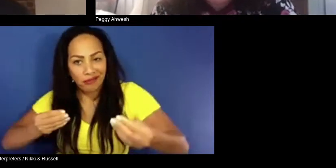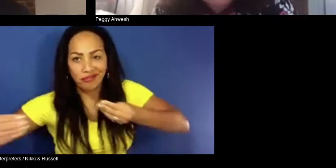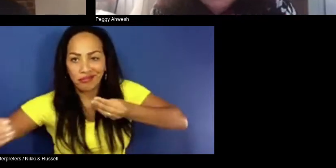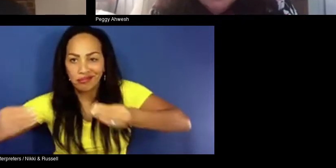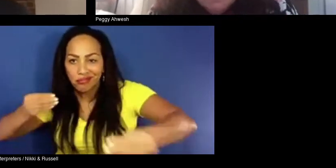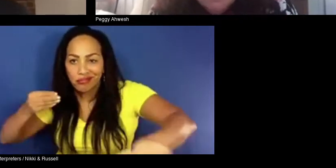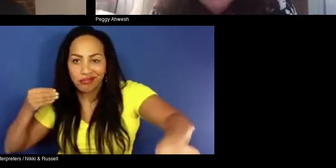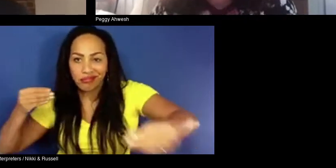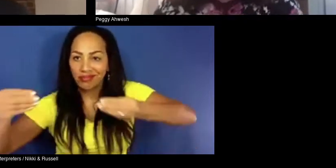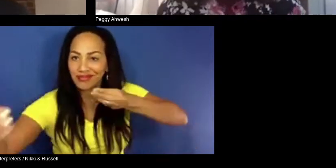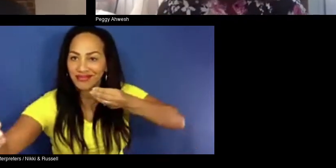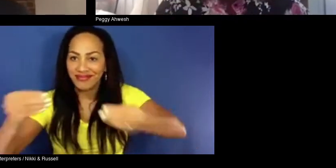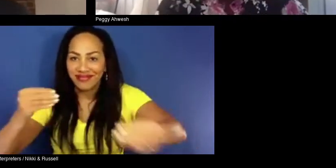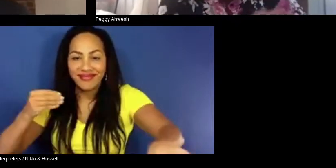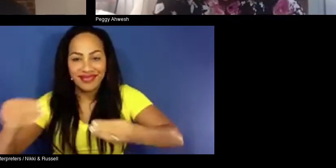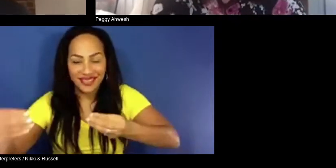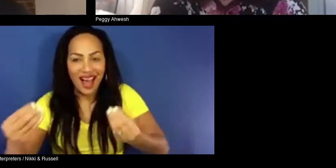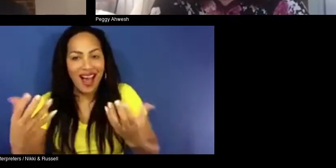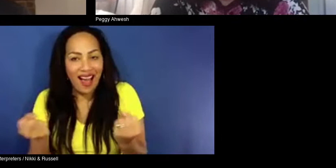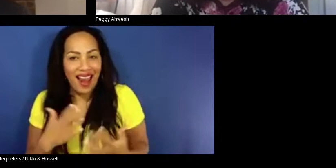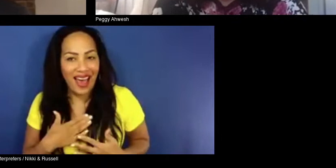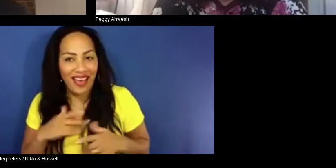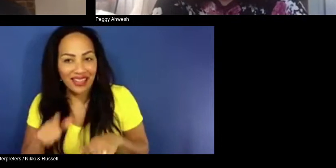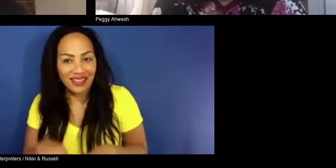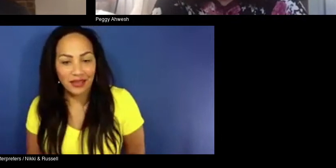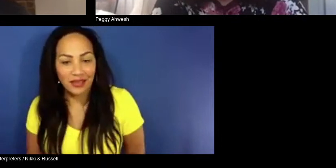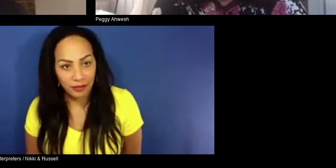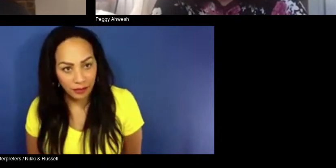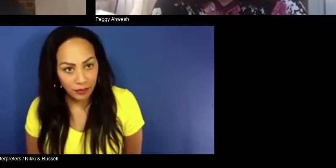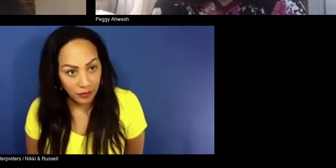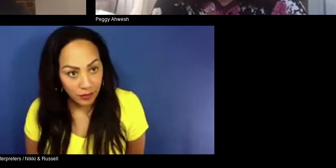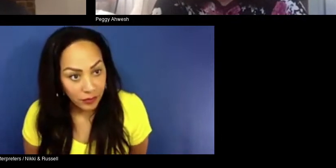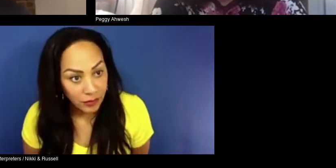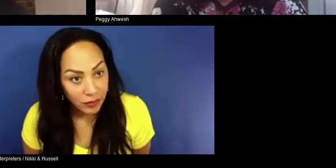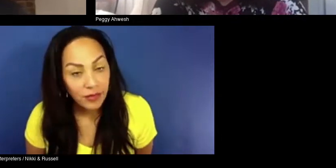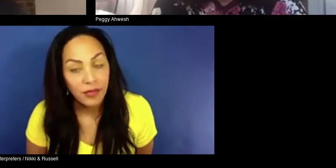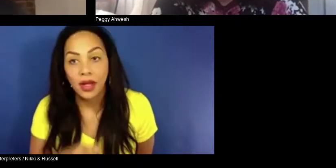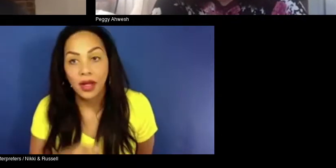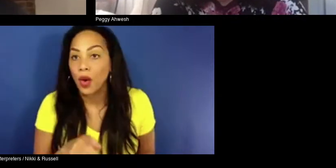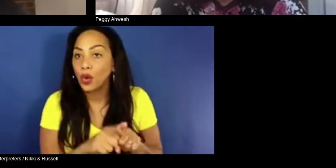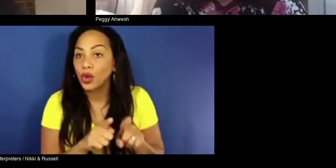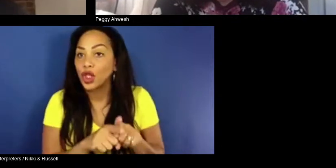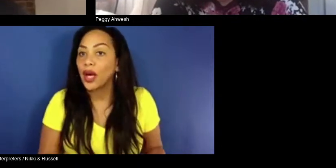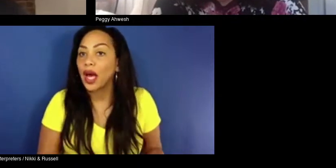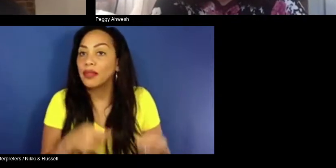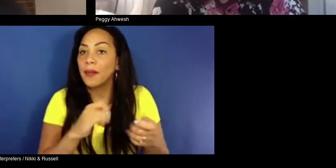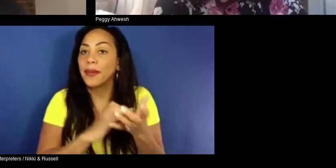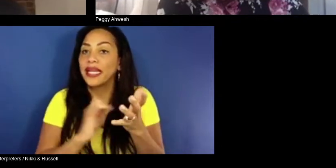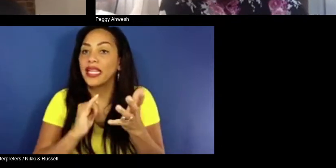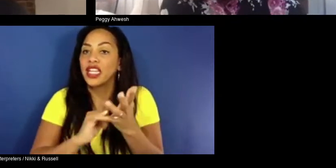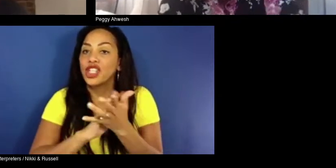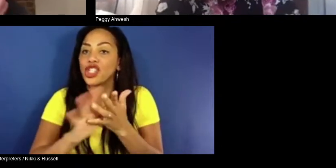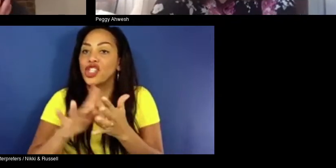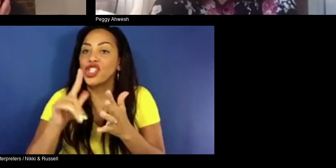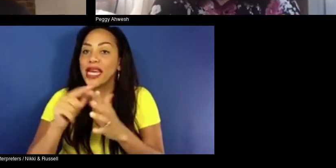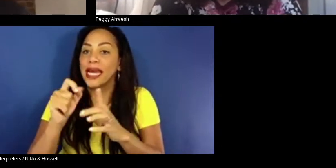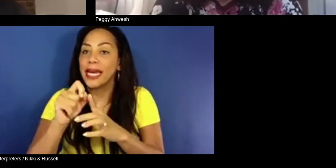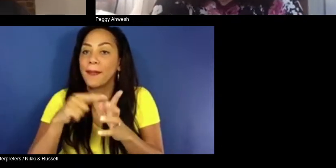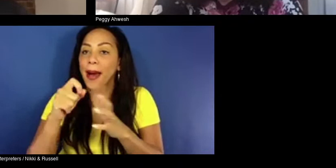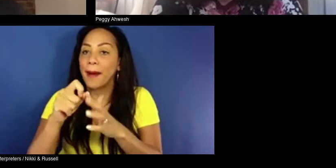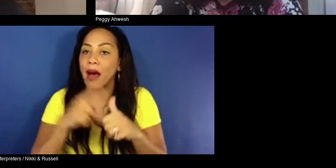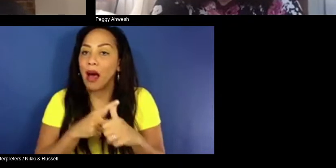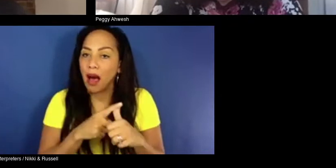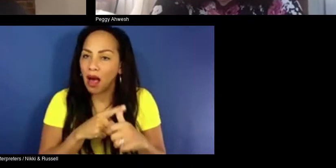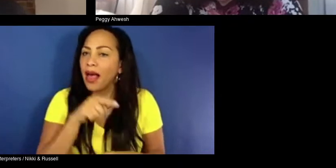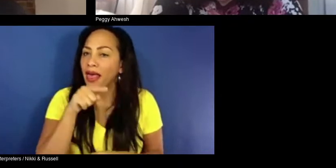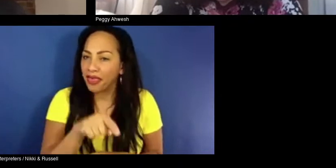Yeah, I mean, it's interesting also something that comes up in She Puppet, because I mean, for me, that's a work that has a very kind of